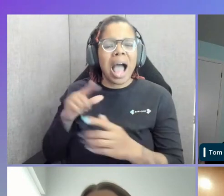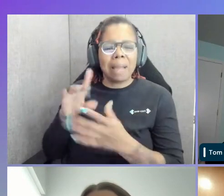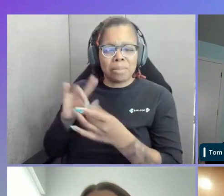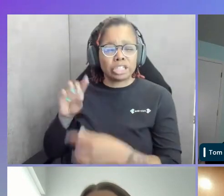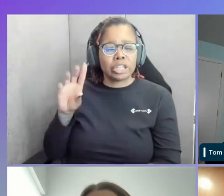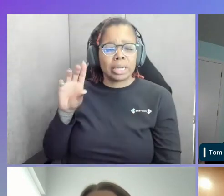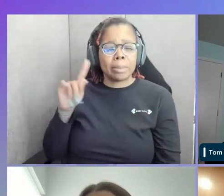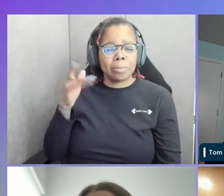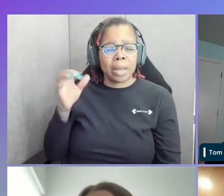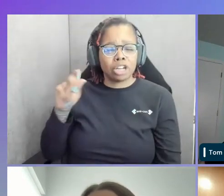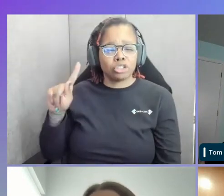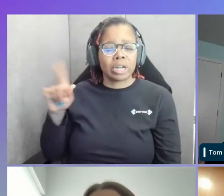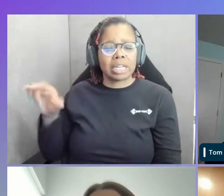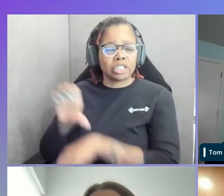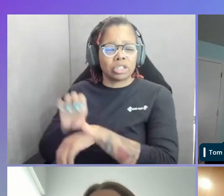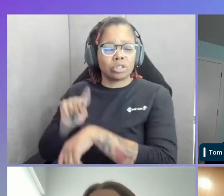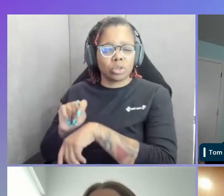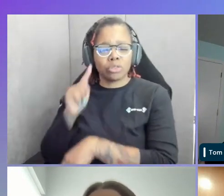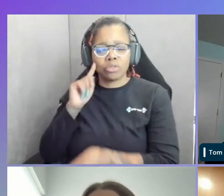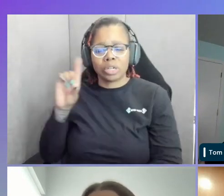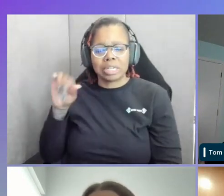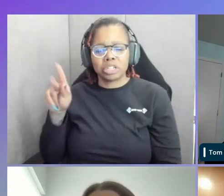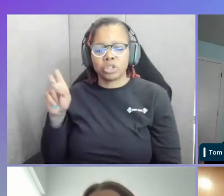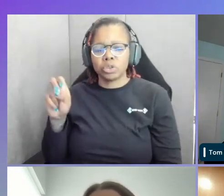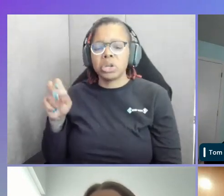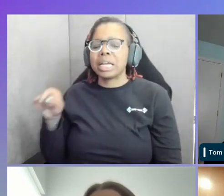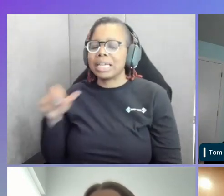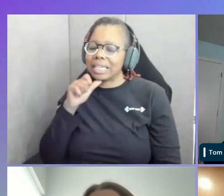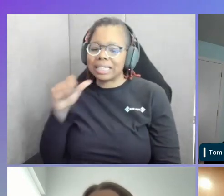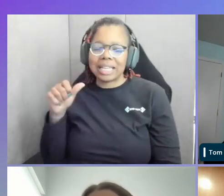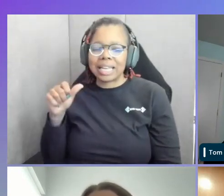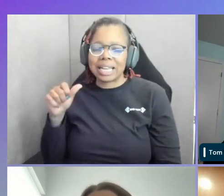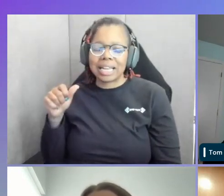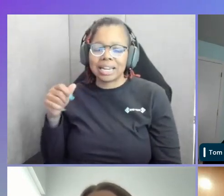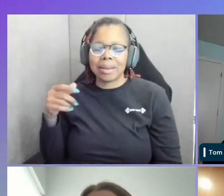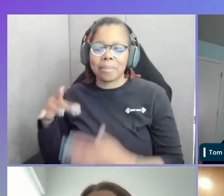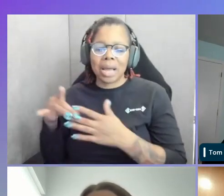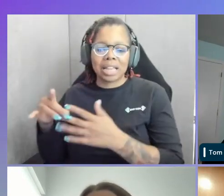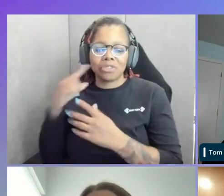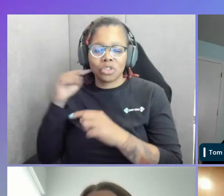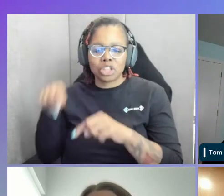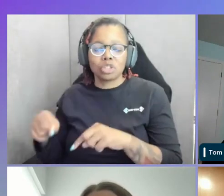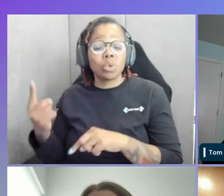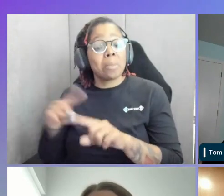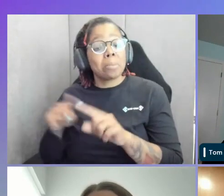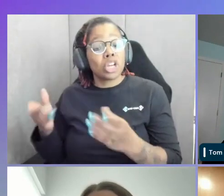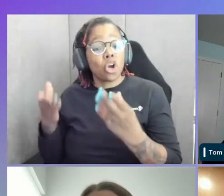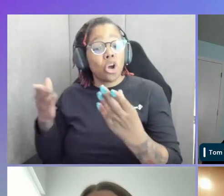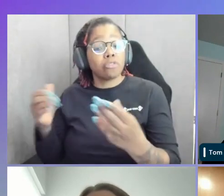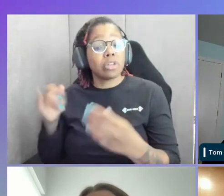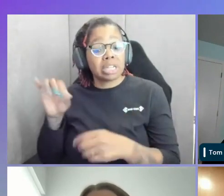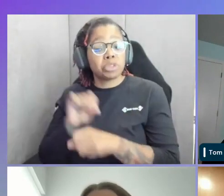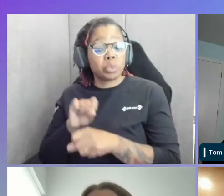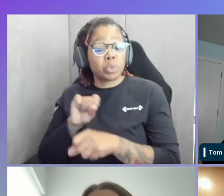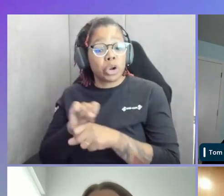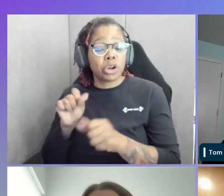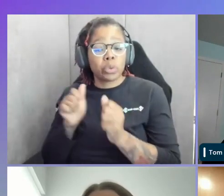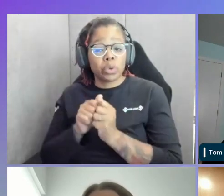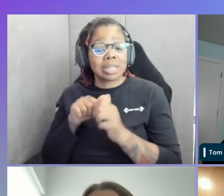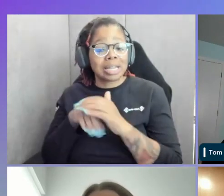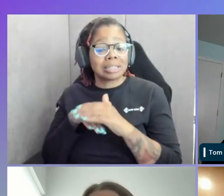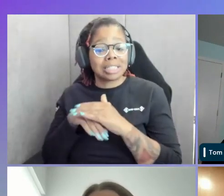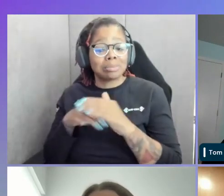He didn't end up piloting for this one, but he offered. And so I think that's also another great perk if you do work with